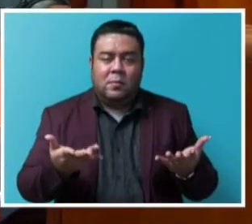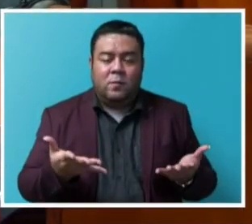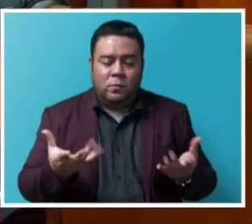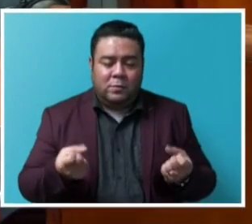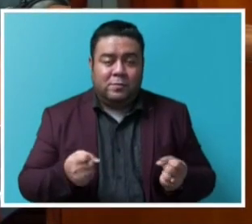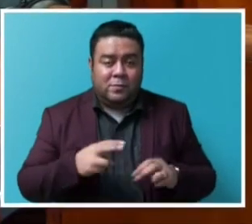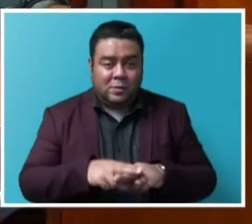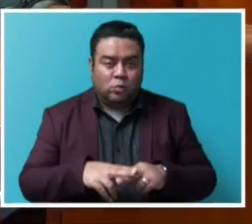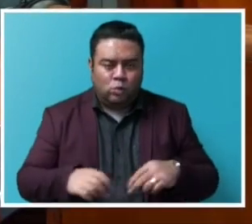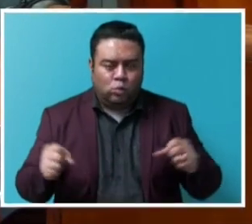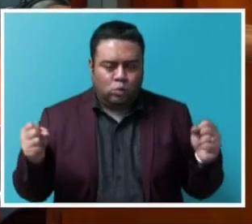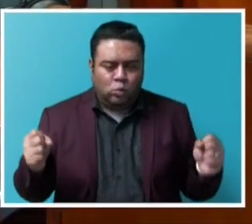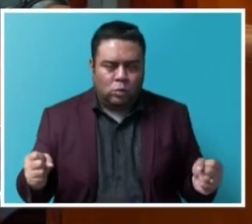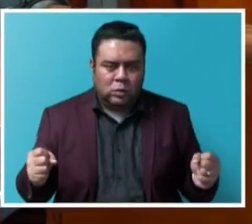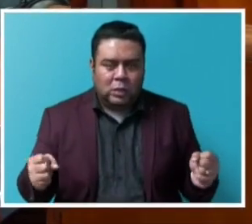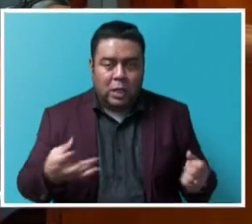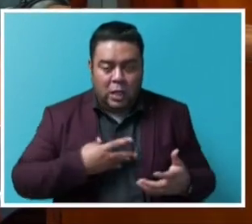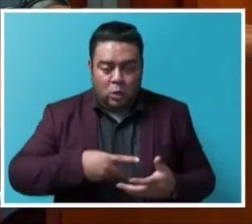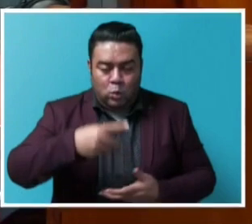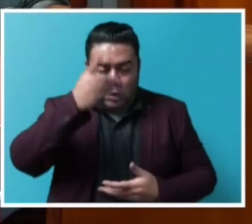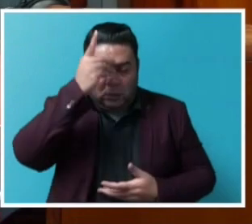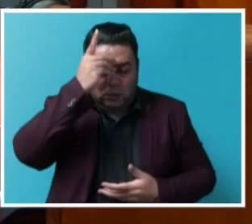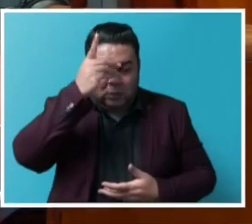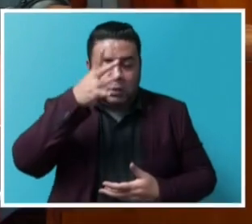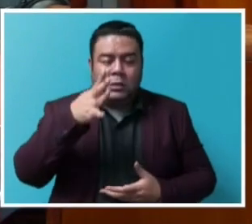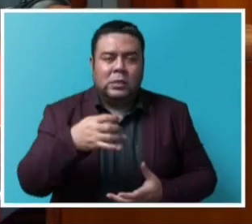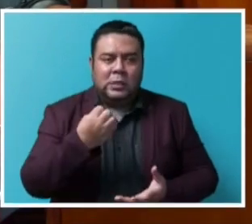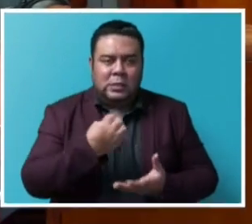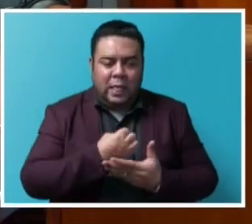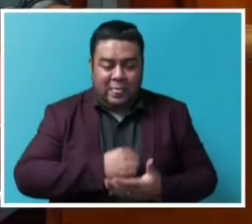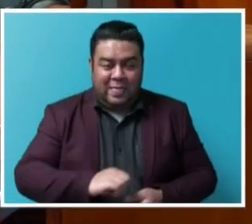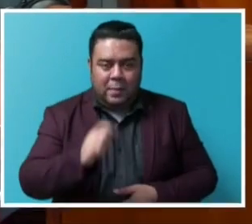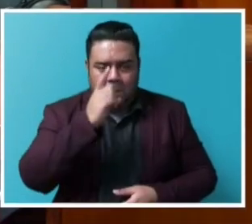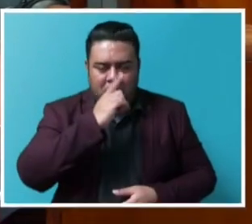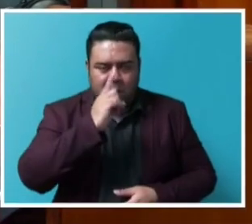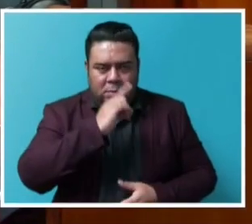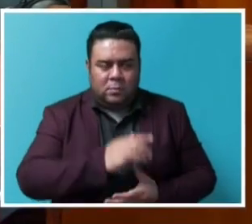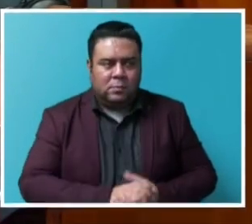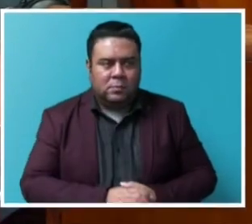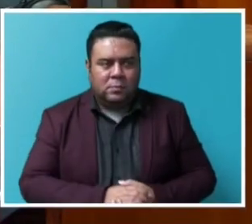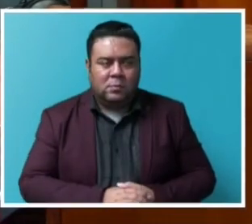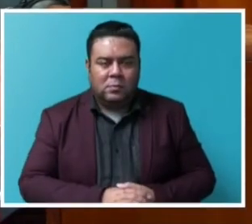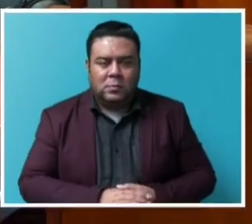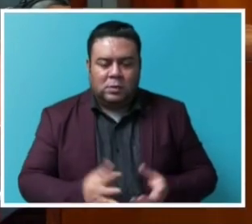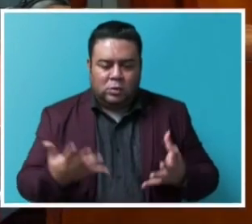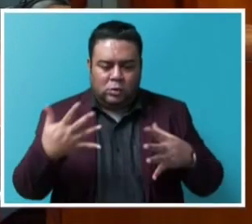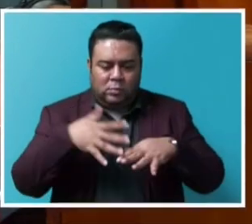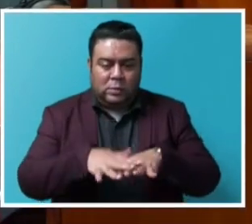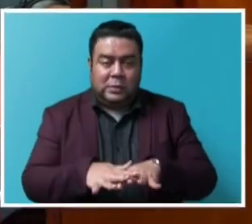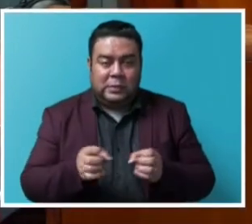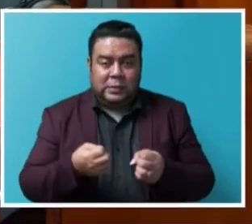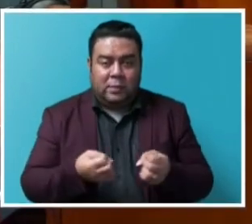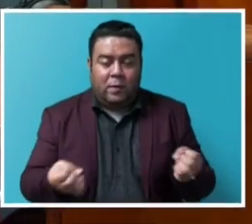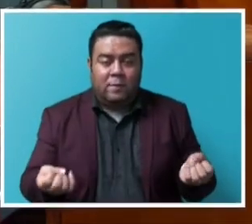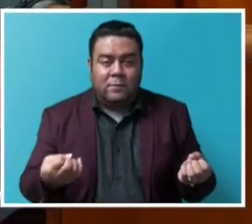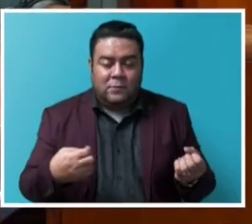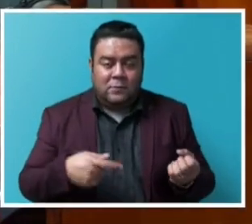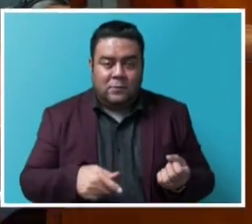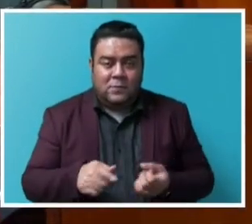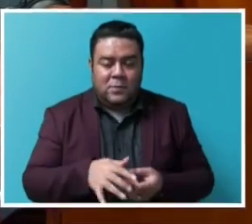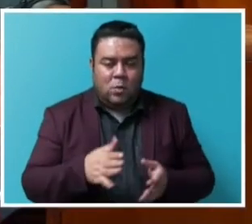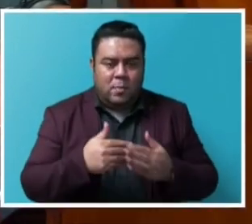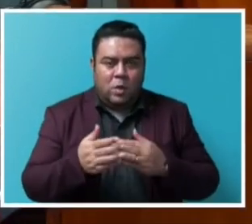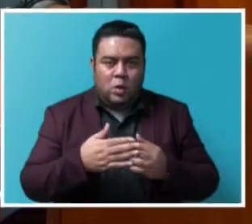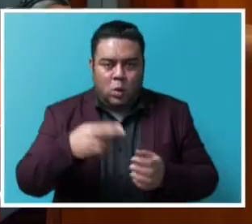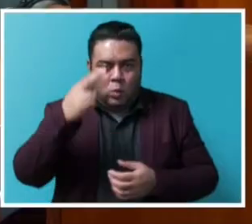with strong, educated, and ethical citizens. Streamline systems of delivery. Rebuild our